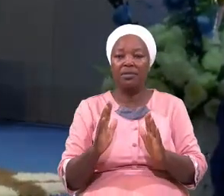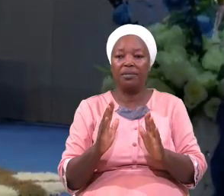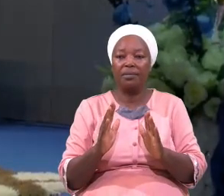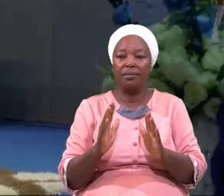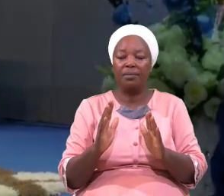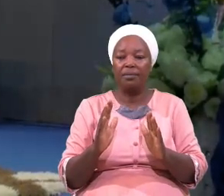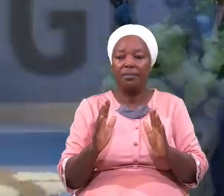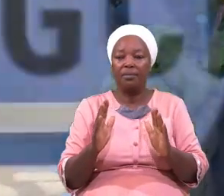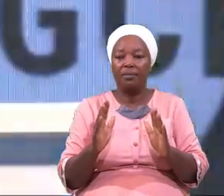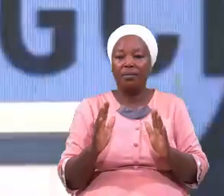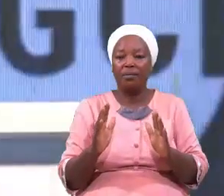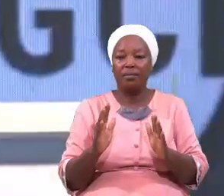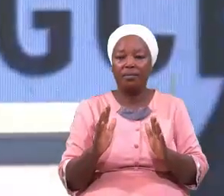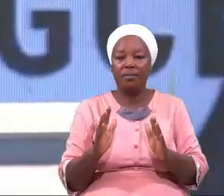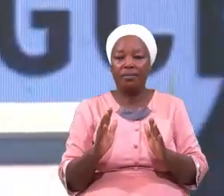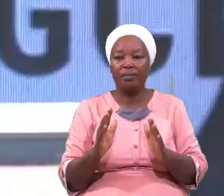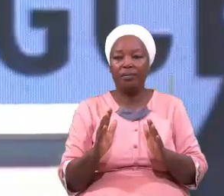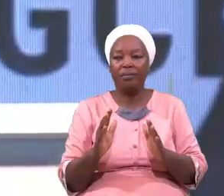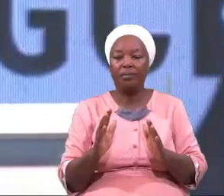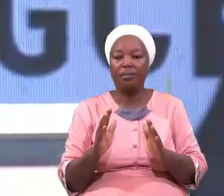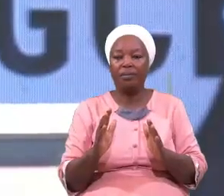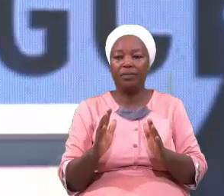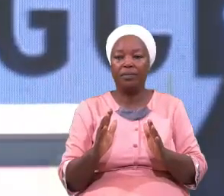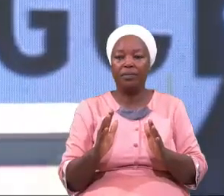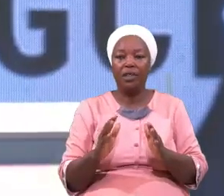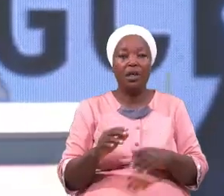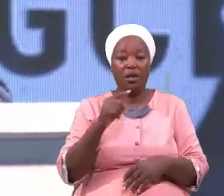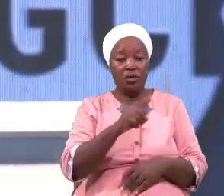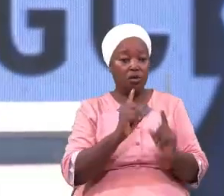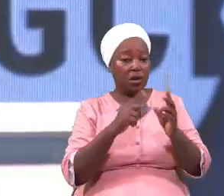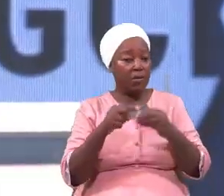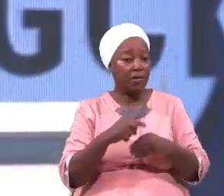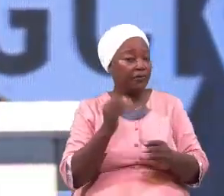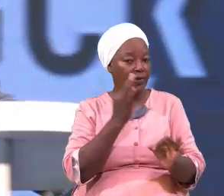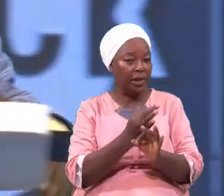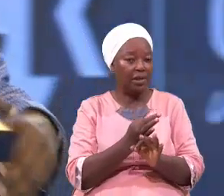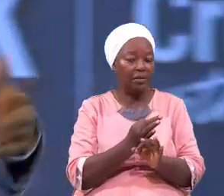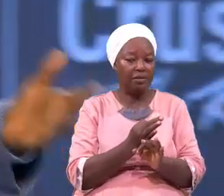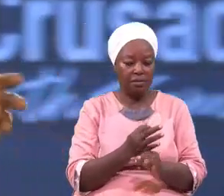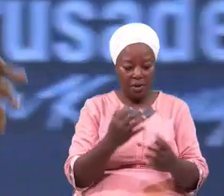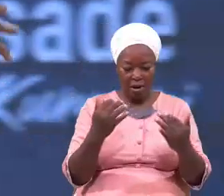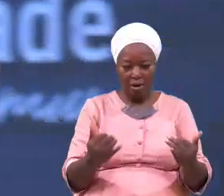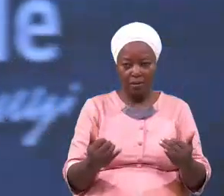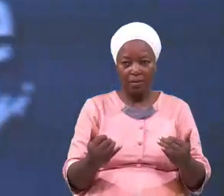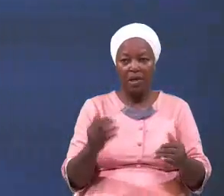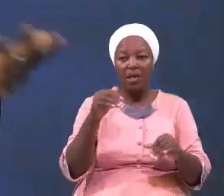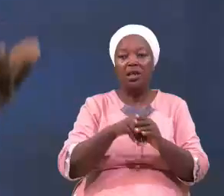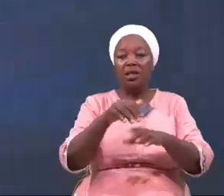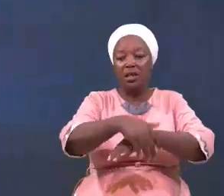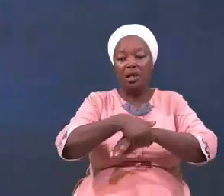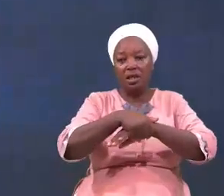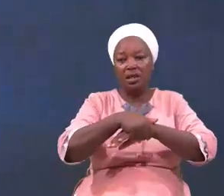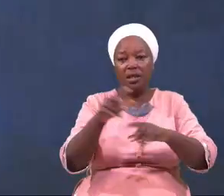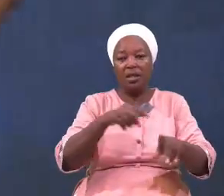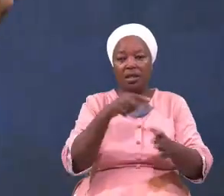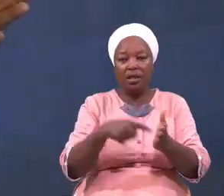It talks about faith. Now in English, this is